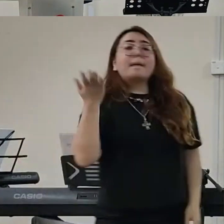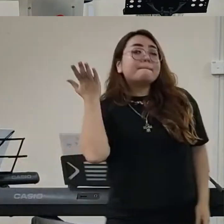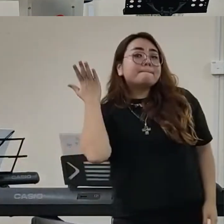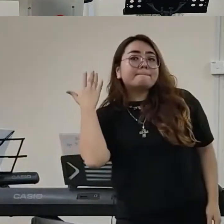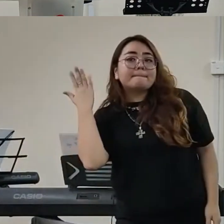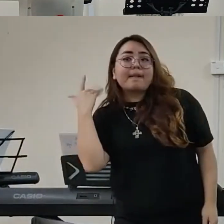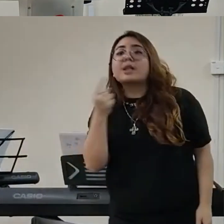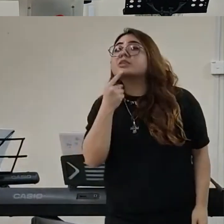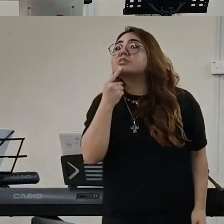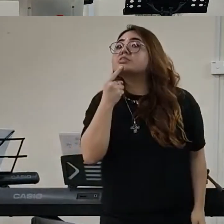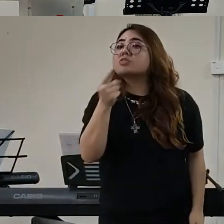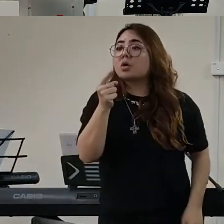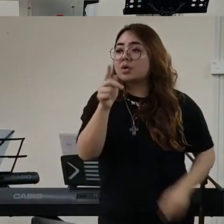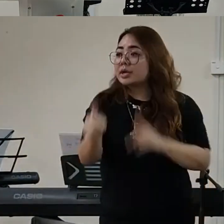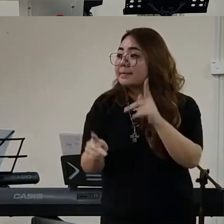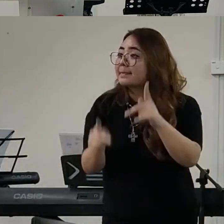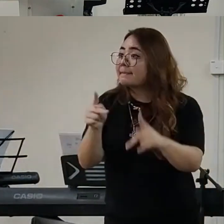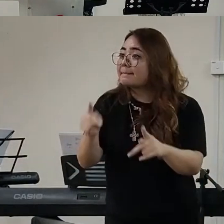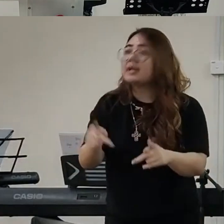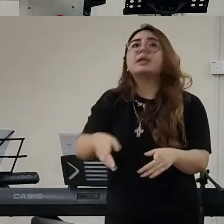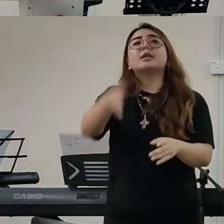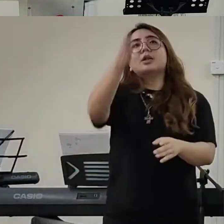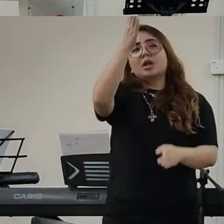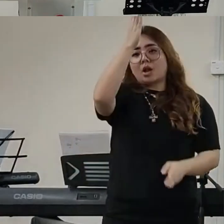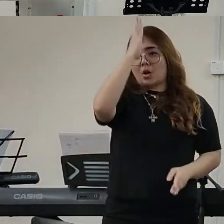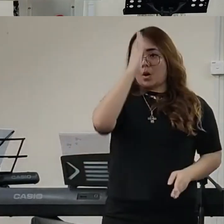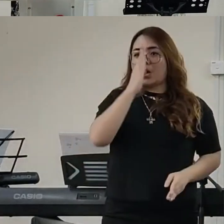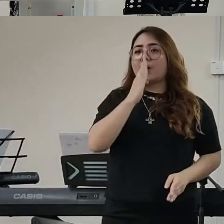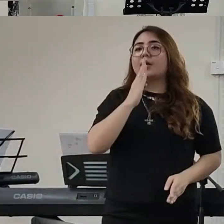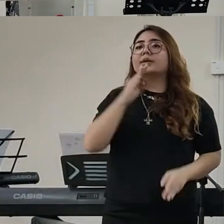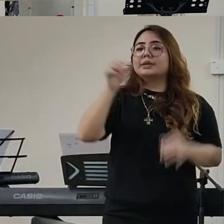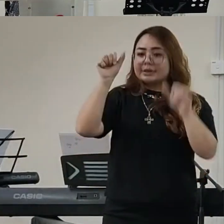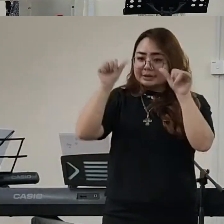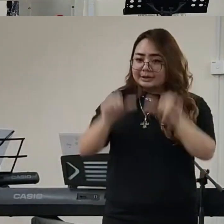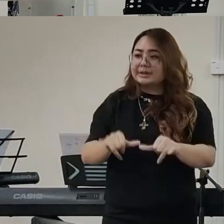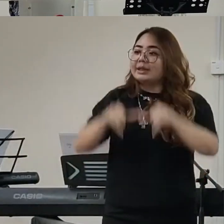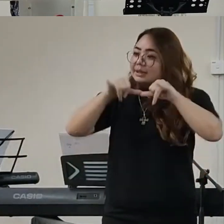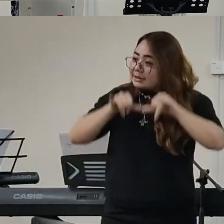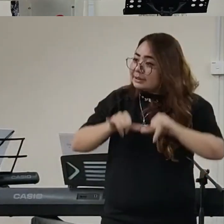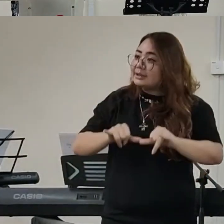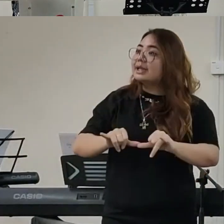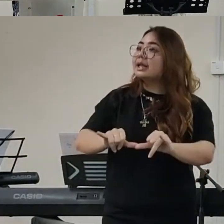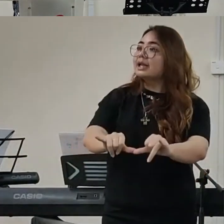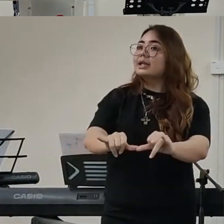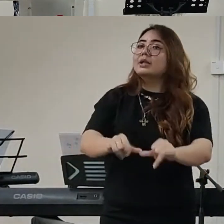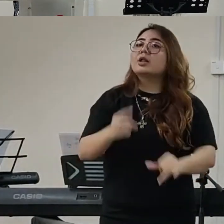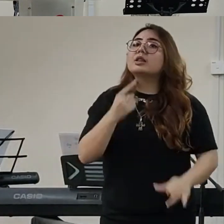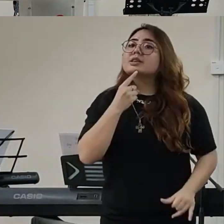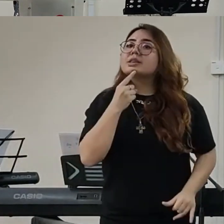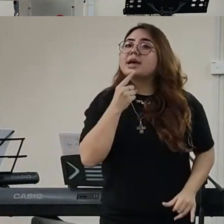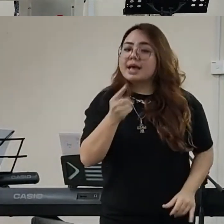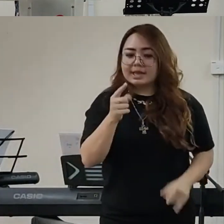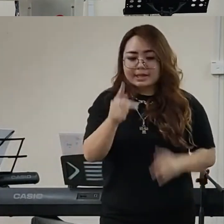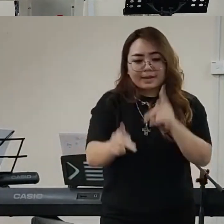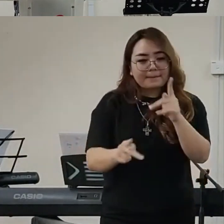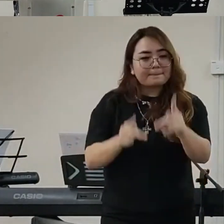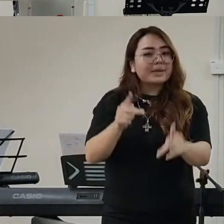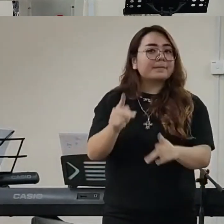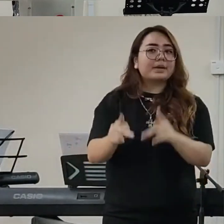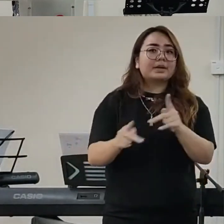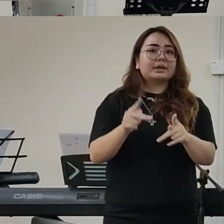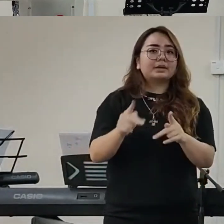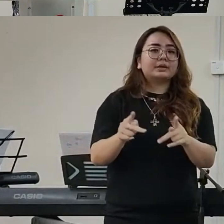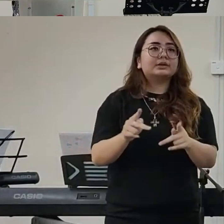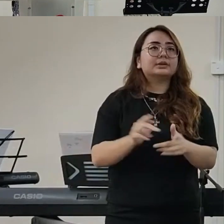word Israel, don't be silly and say, I'm not Israel. In fact, we are Israel. The Bible clearly says that we are